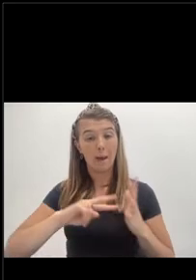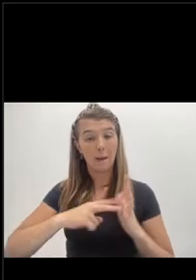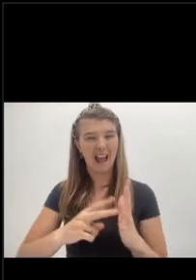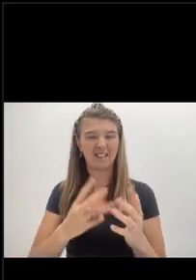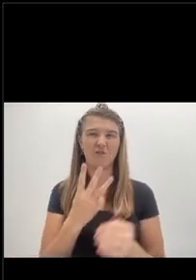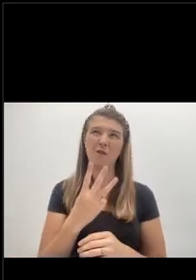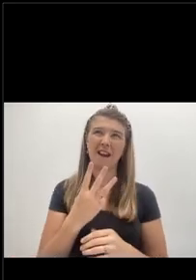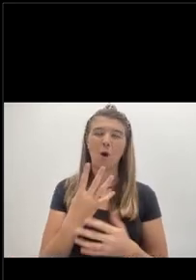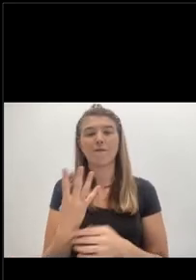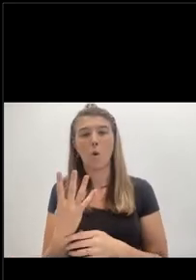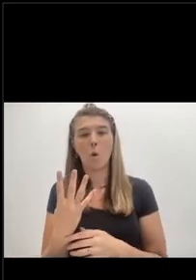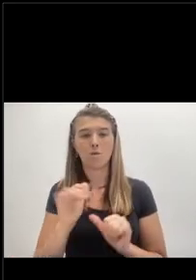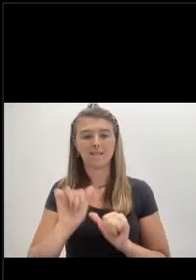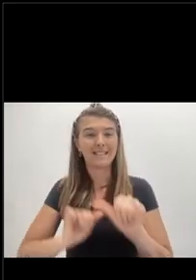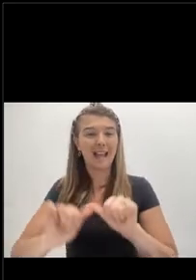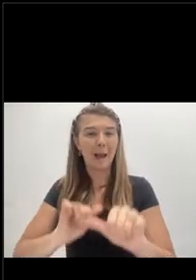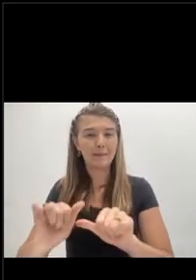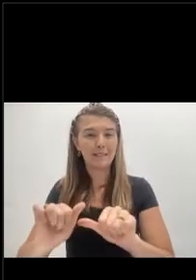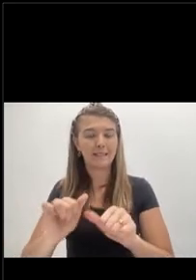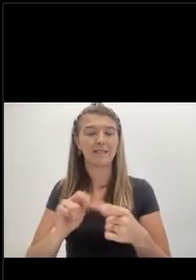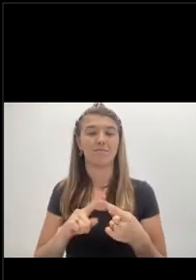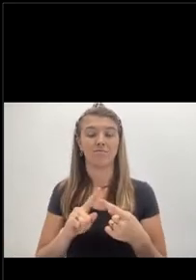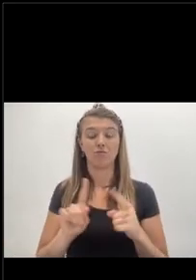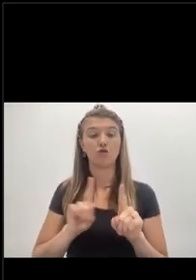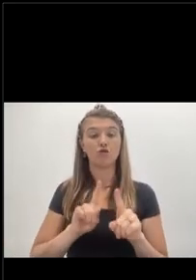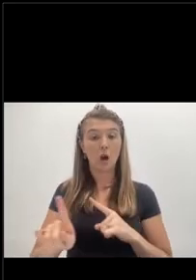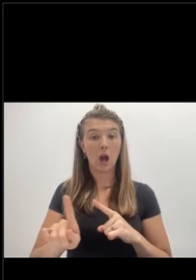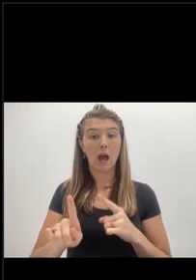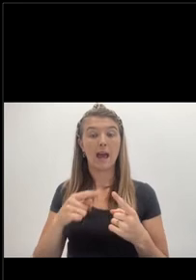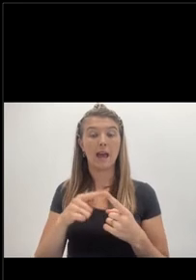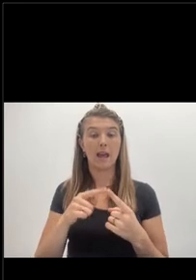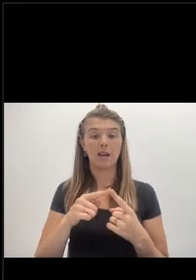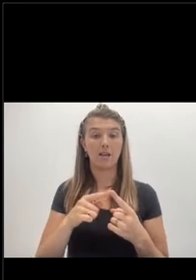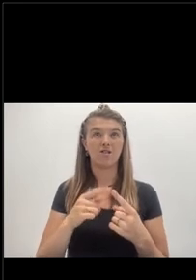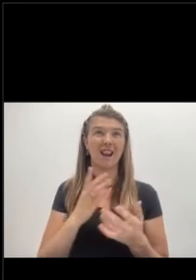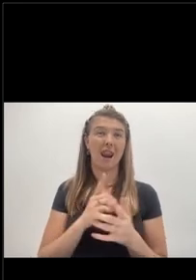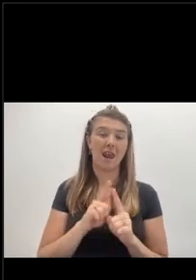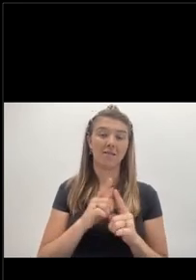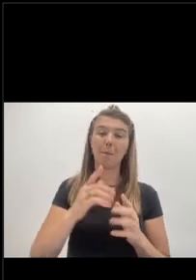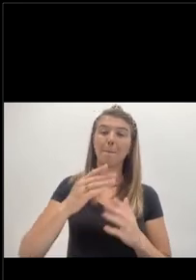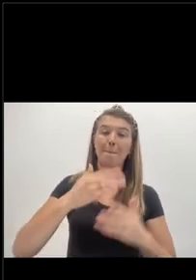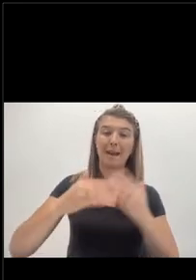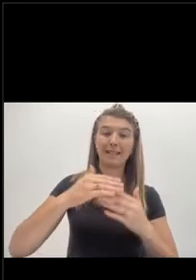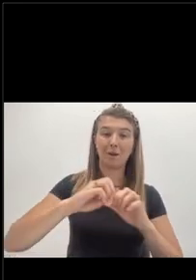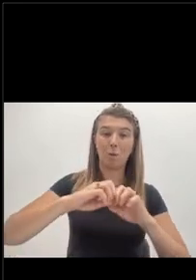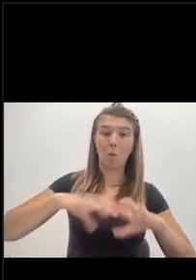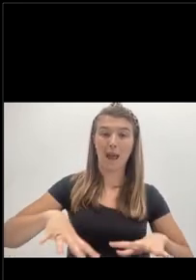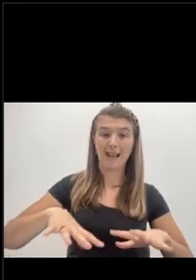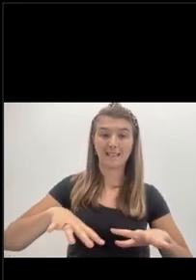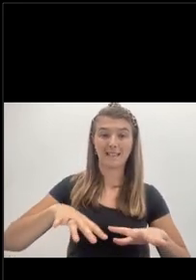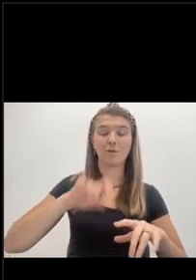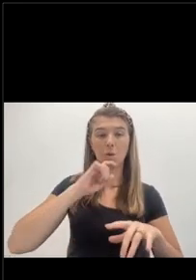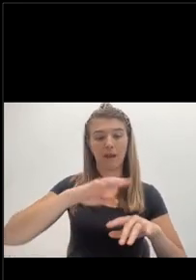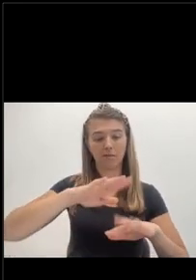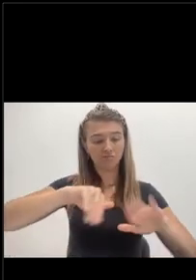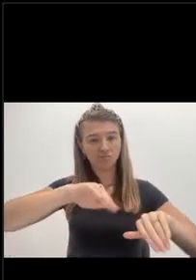count it, throughout our process. We try to homogenize by ultimately mixing waste through the plastic sorting